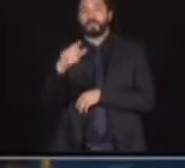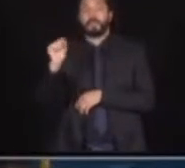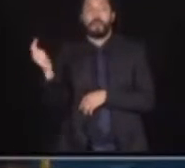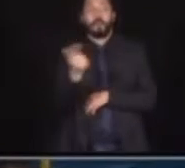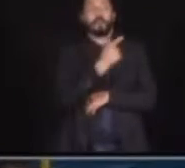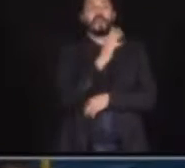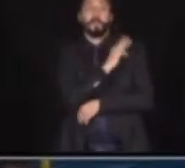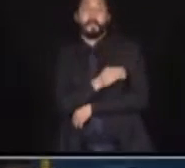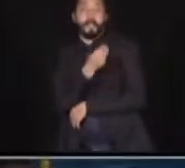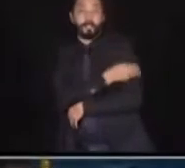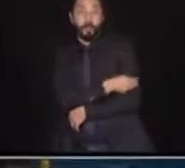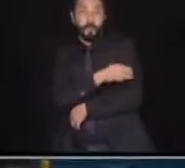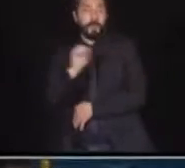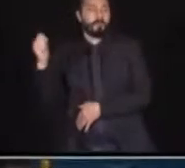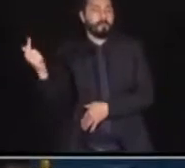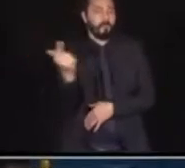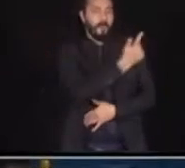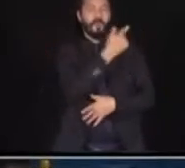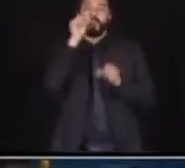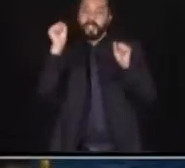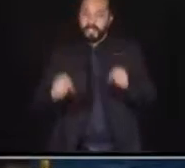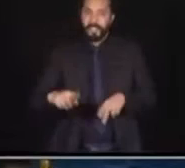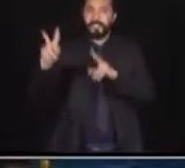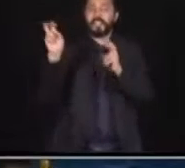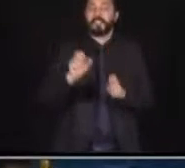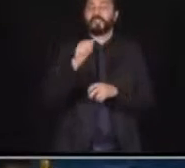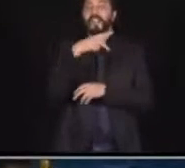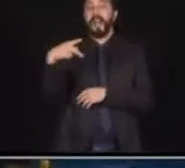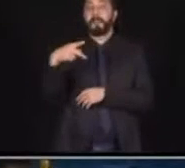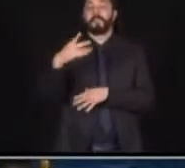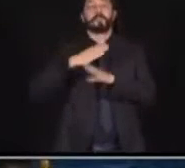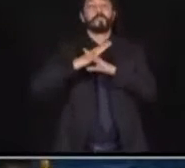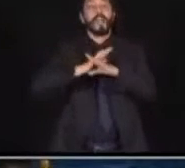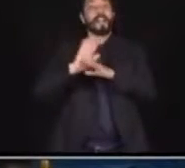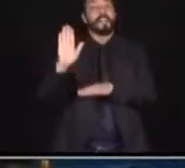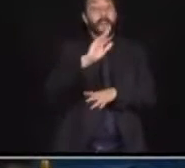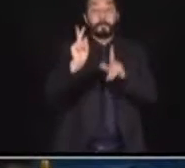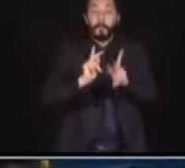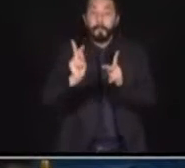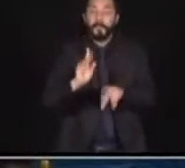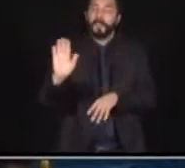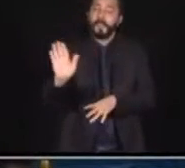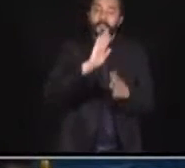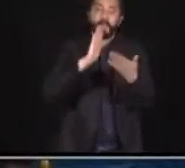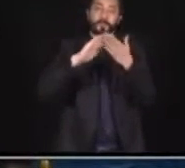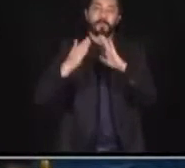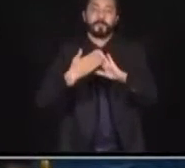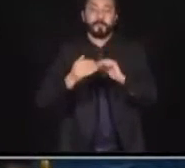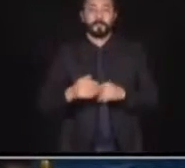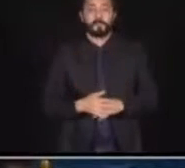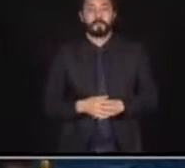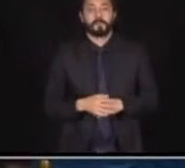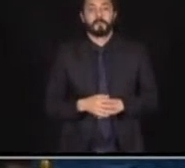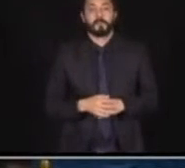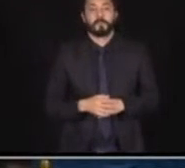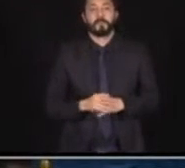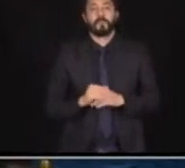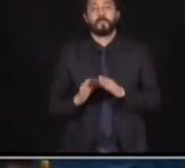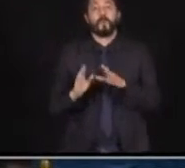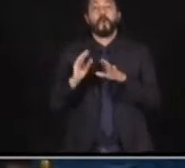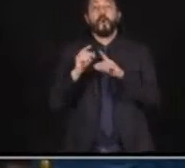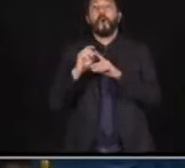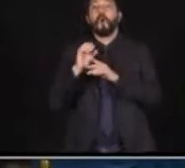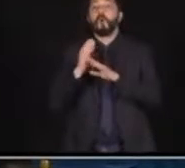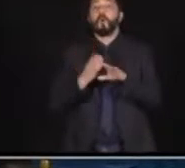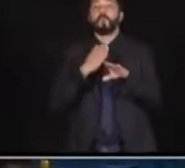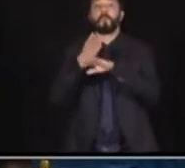app, helping to protect their people and their communities. Over 1,000 one-time keys have been entered by app users in